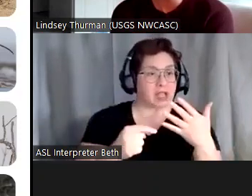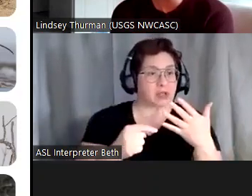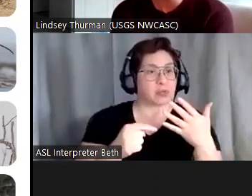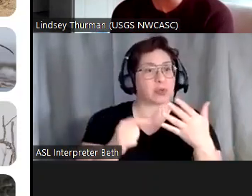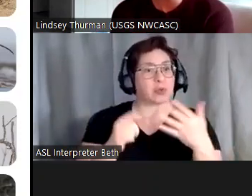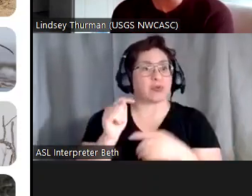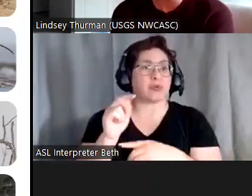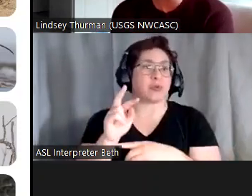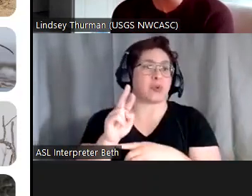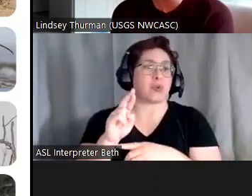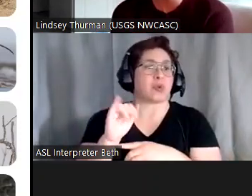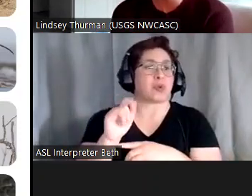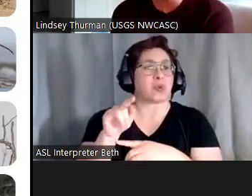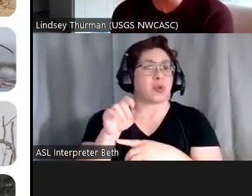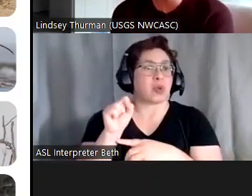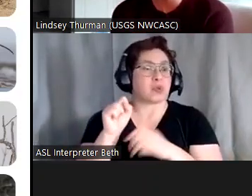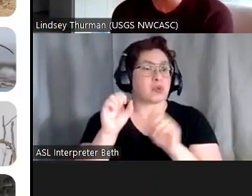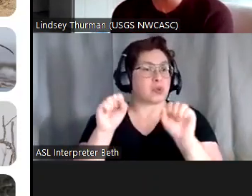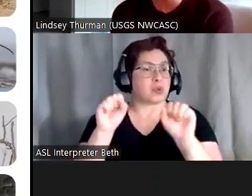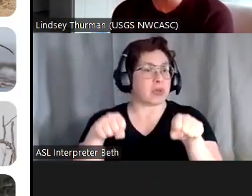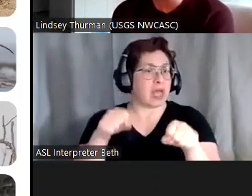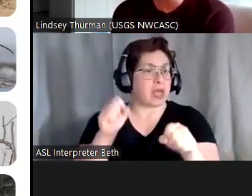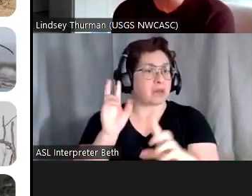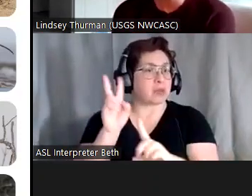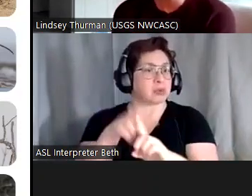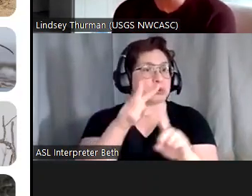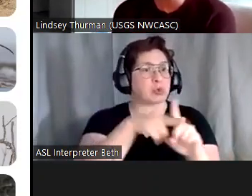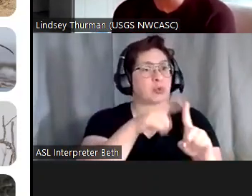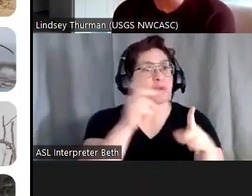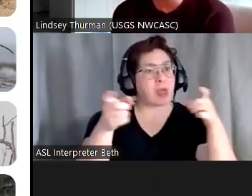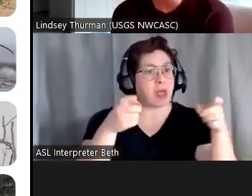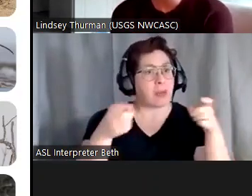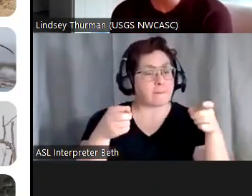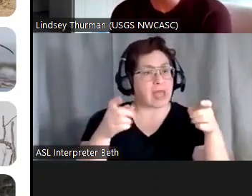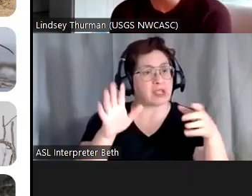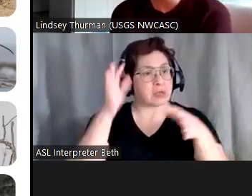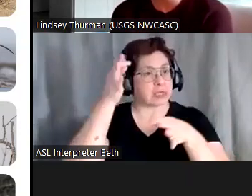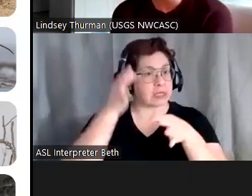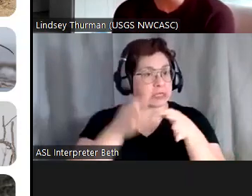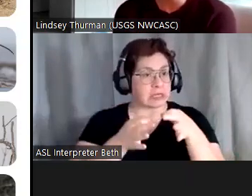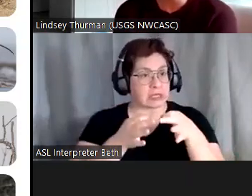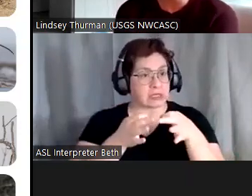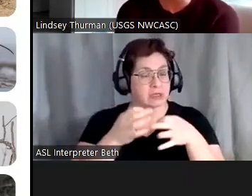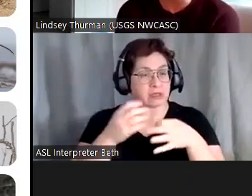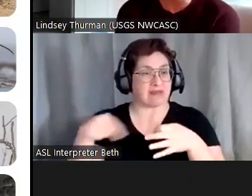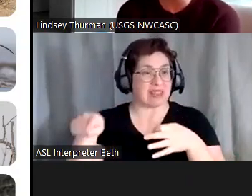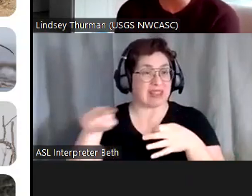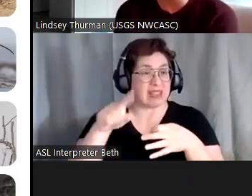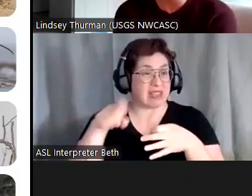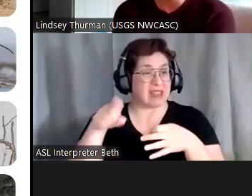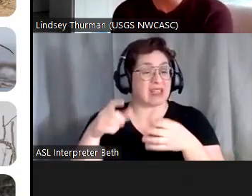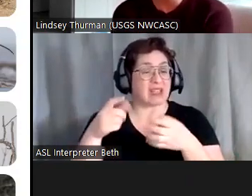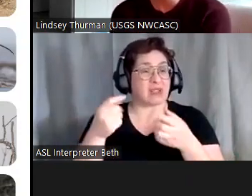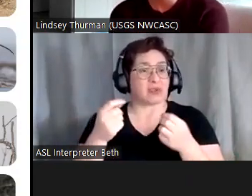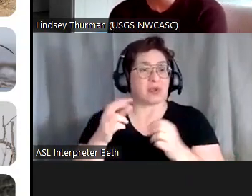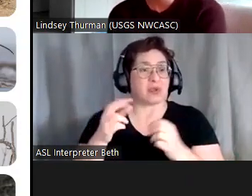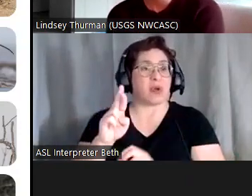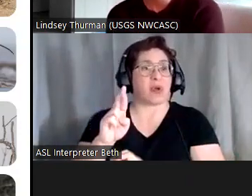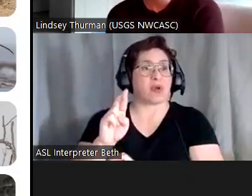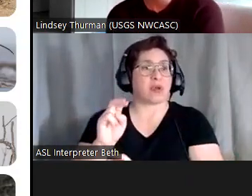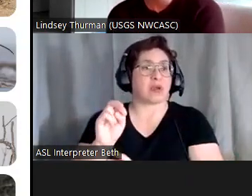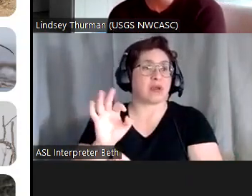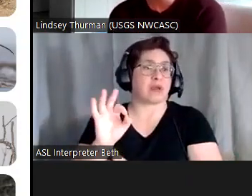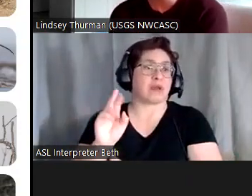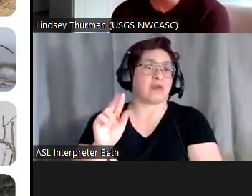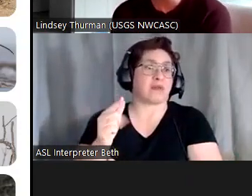traits and be able to apply to management decisions they are making, you know, on their refuges or you